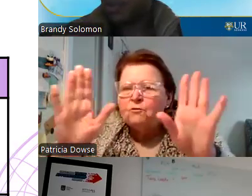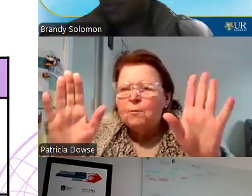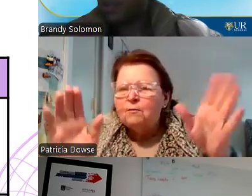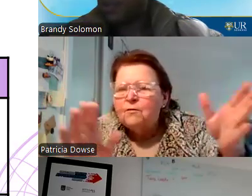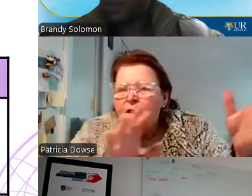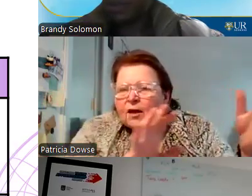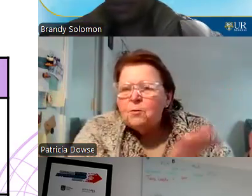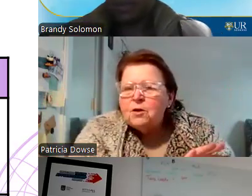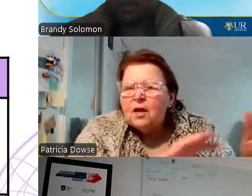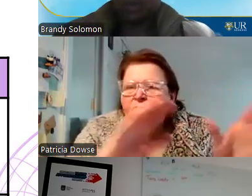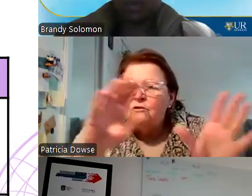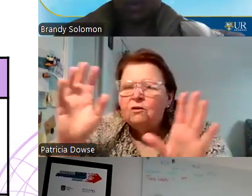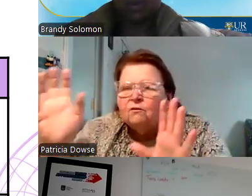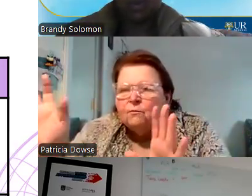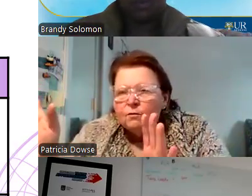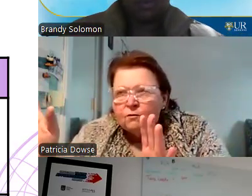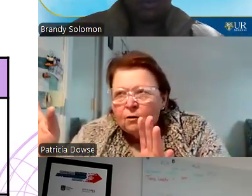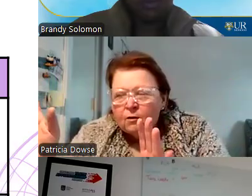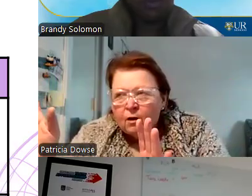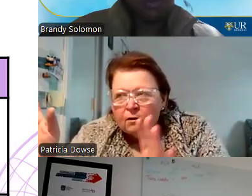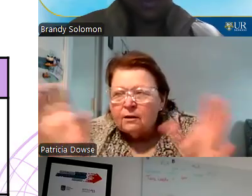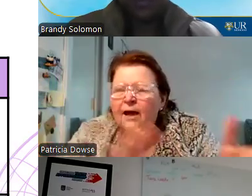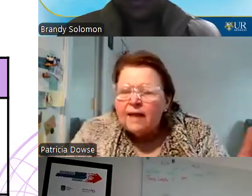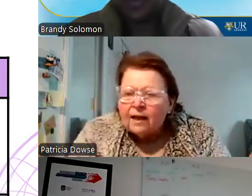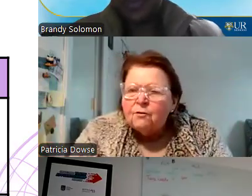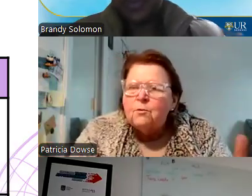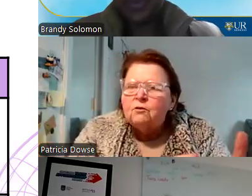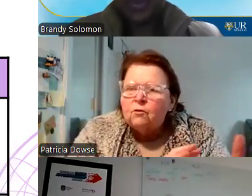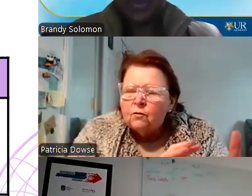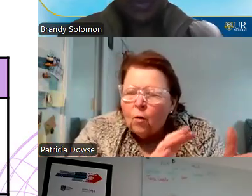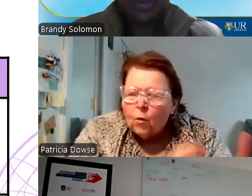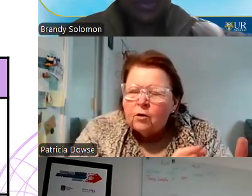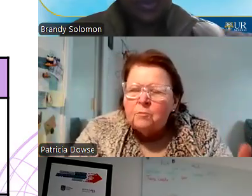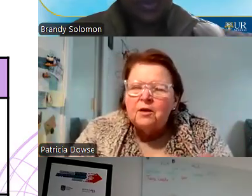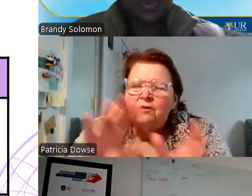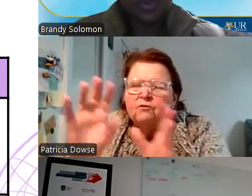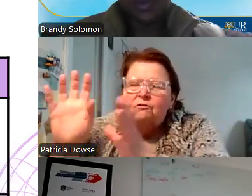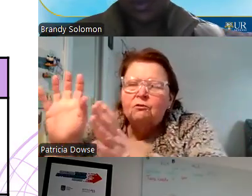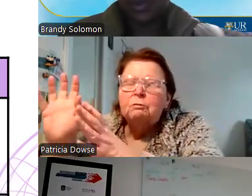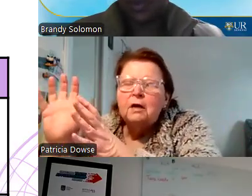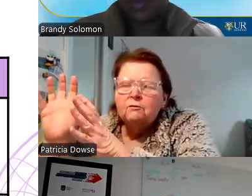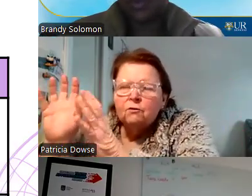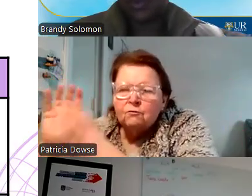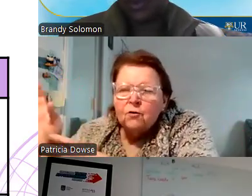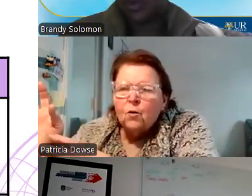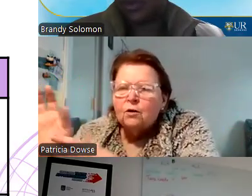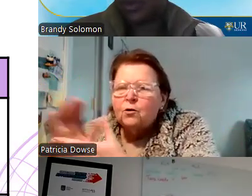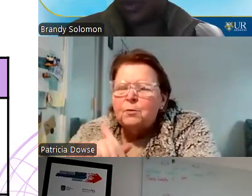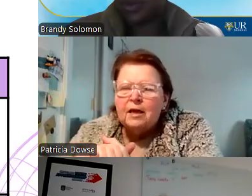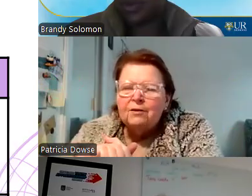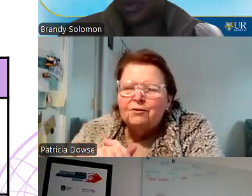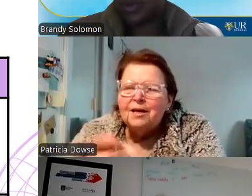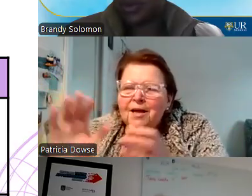at a spectrum of communication to lack of oral communication to full